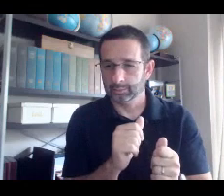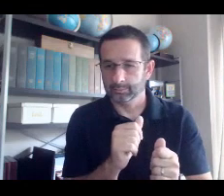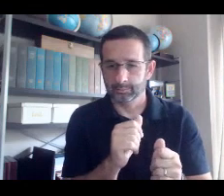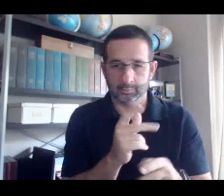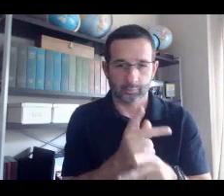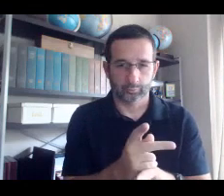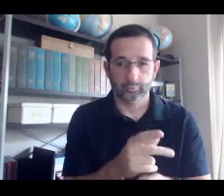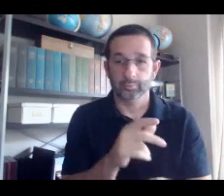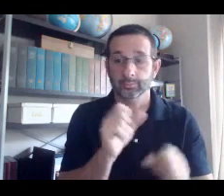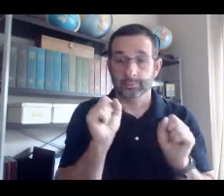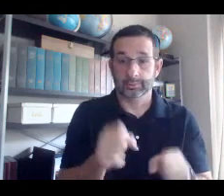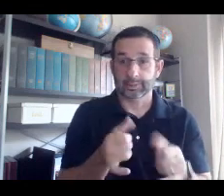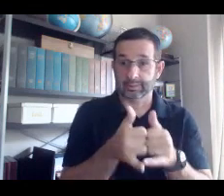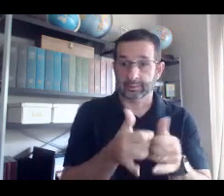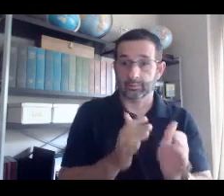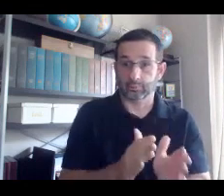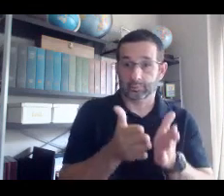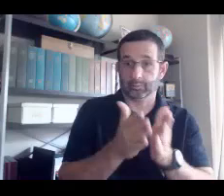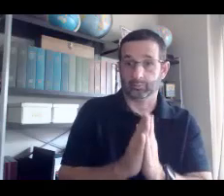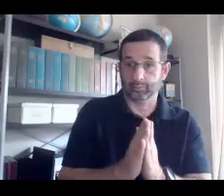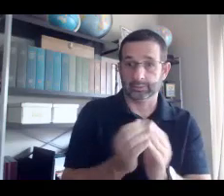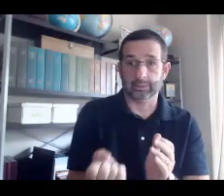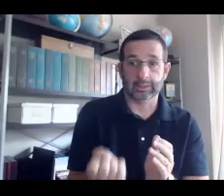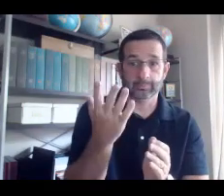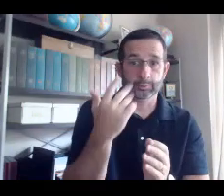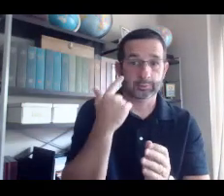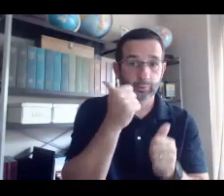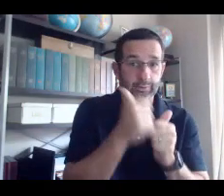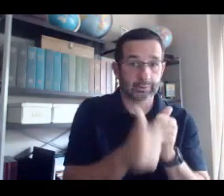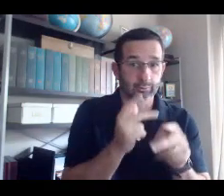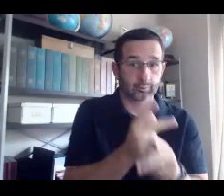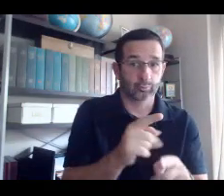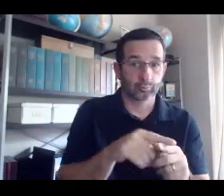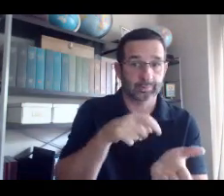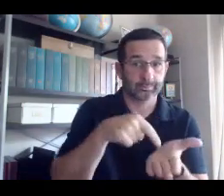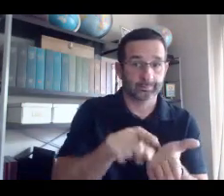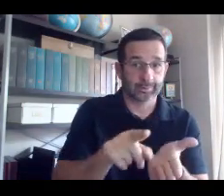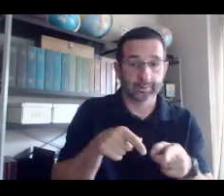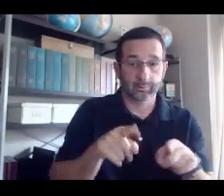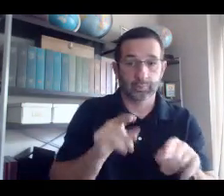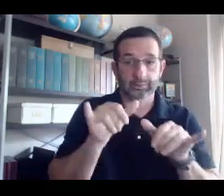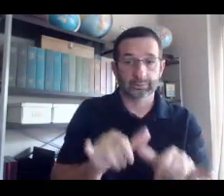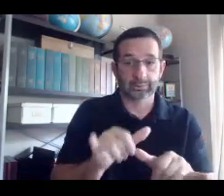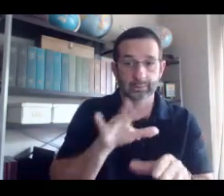Okay, another question. Can an awardee request